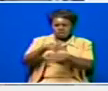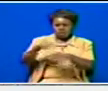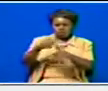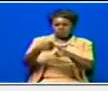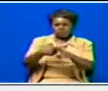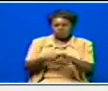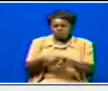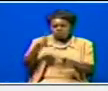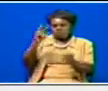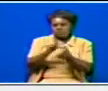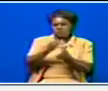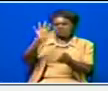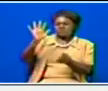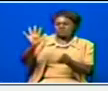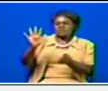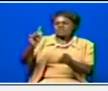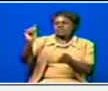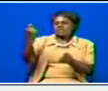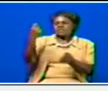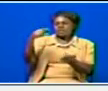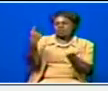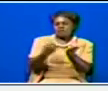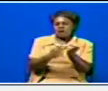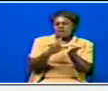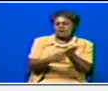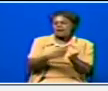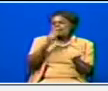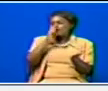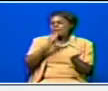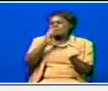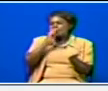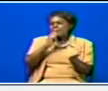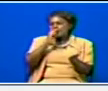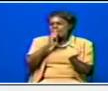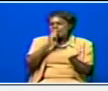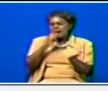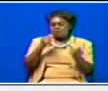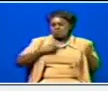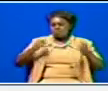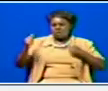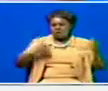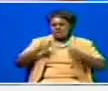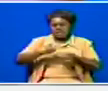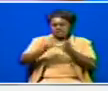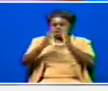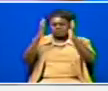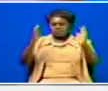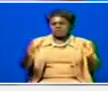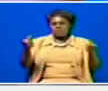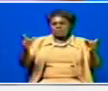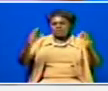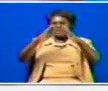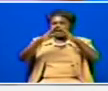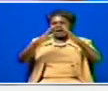July 2015, covering Kenya, Uganda, Tanzania and Rwanda, undertook a massive restructuring that has left the media house